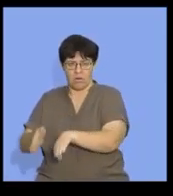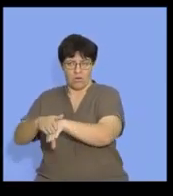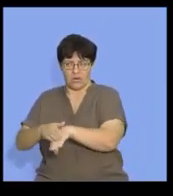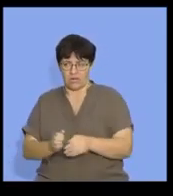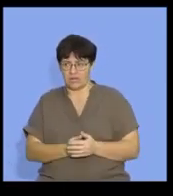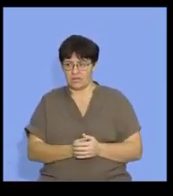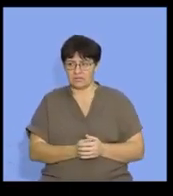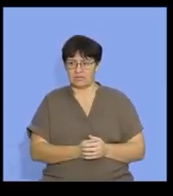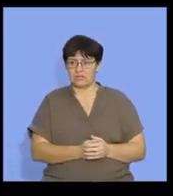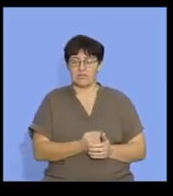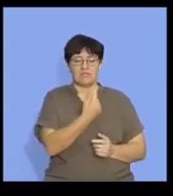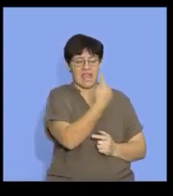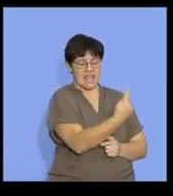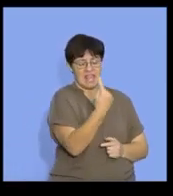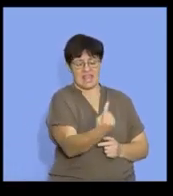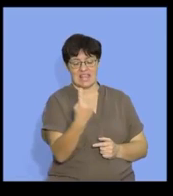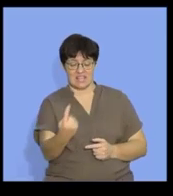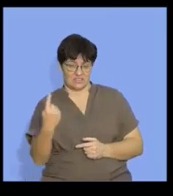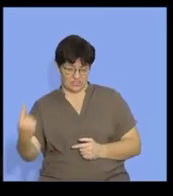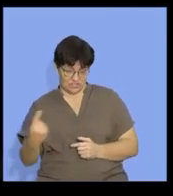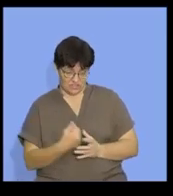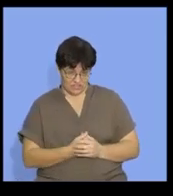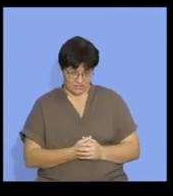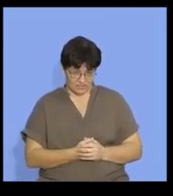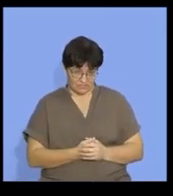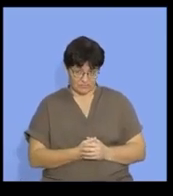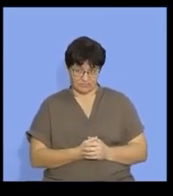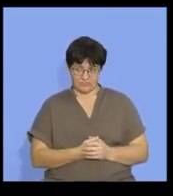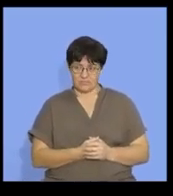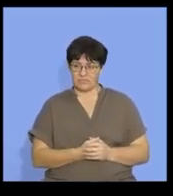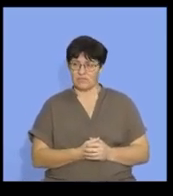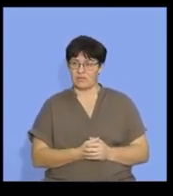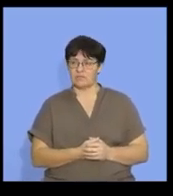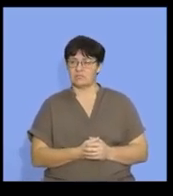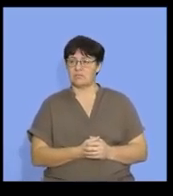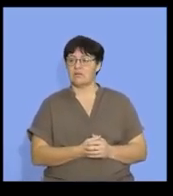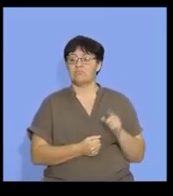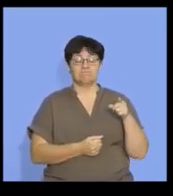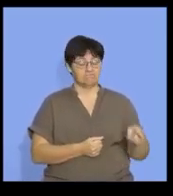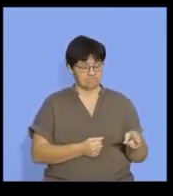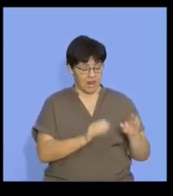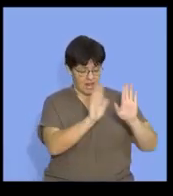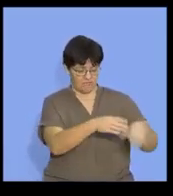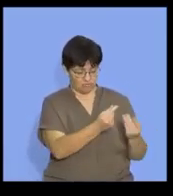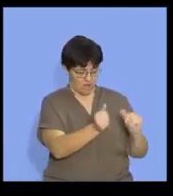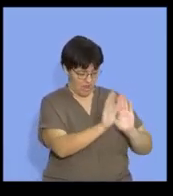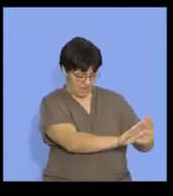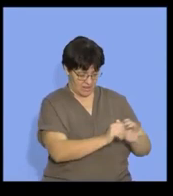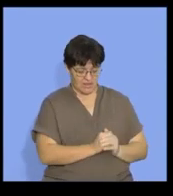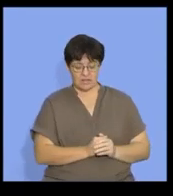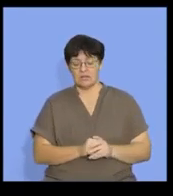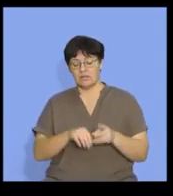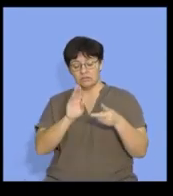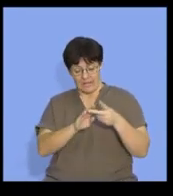on each slice of bread as follows. So on slice 1, she left it dry. On slice